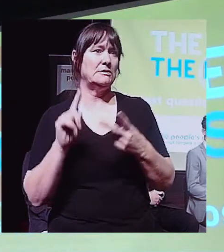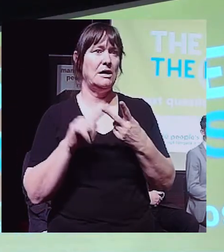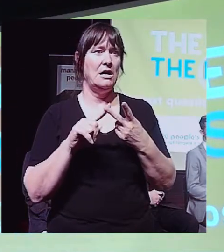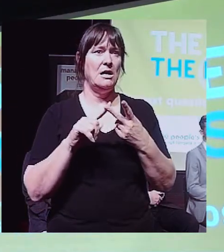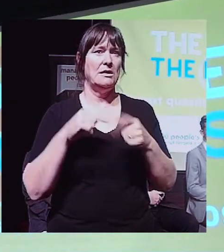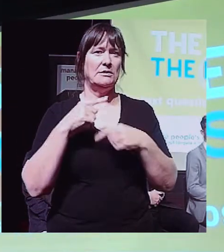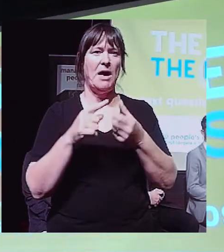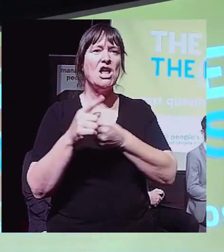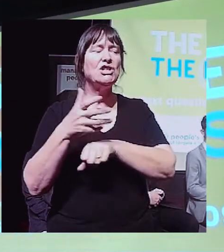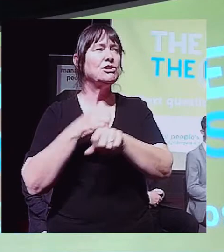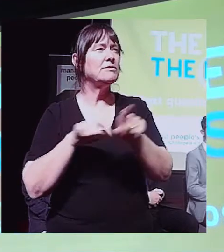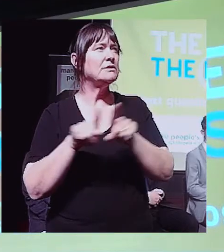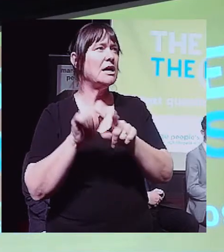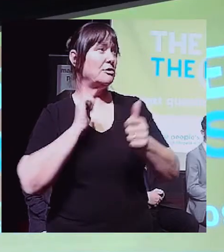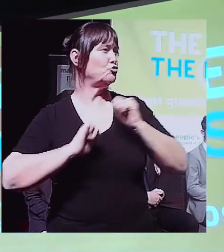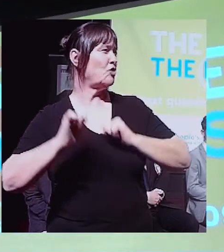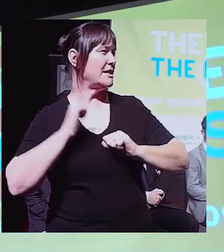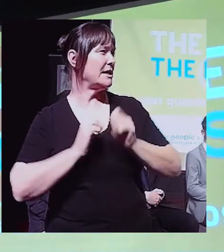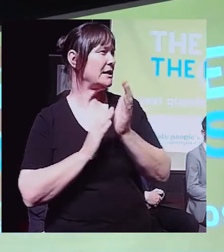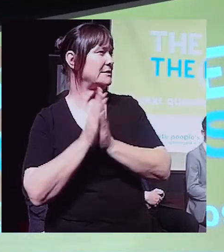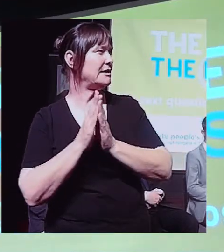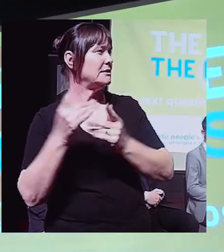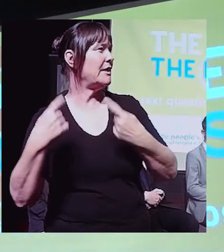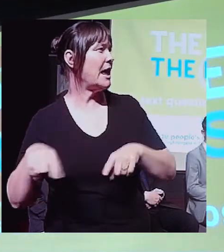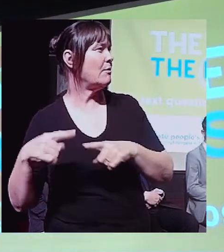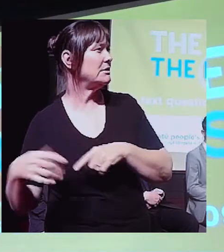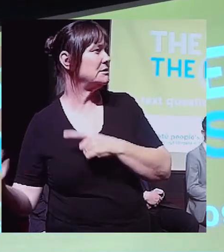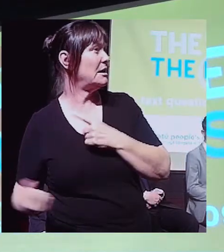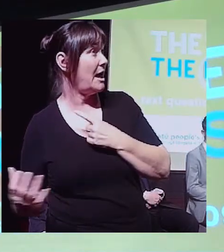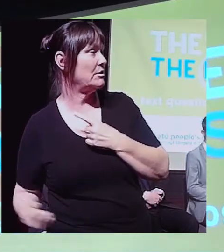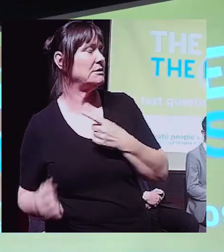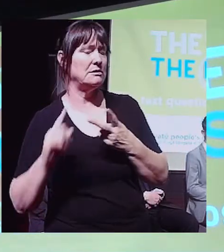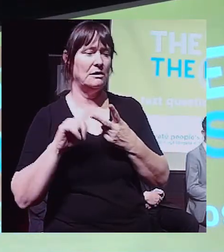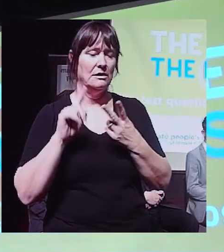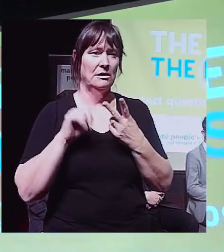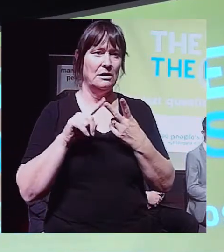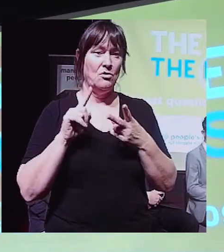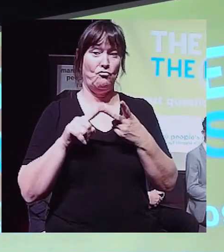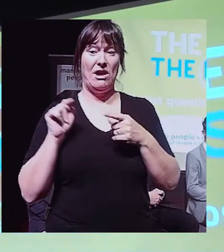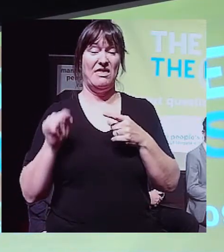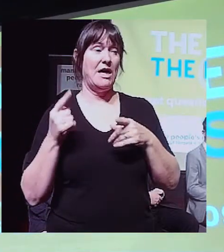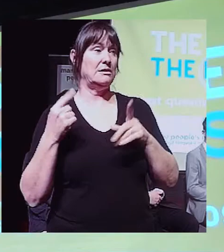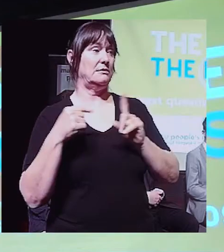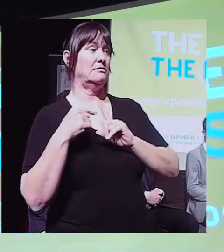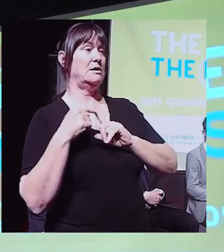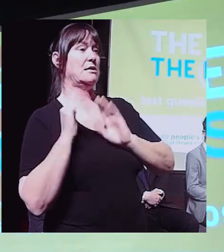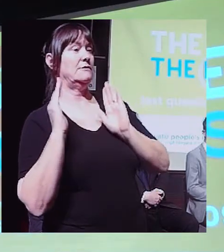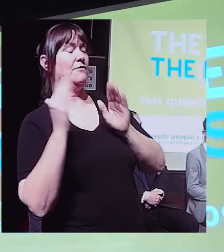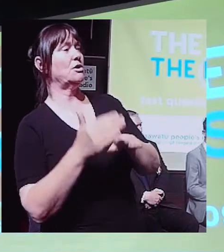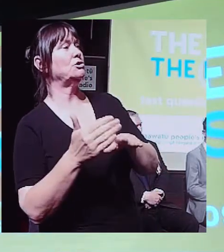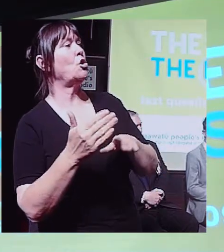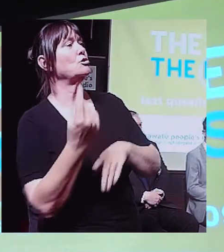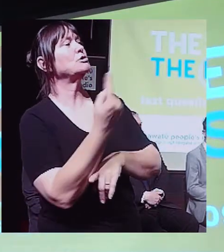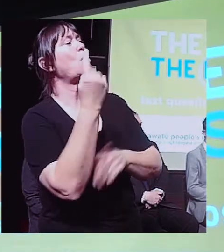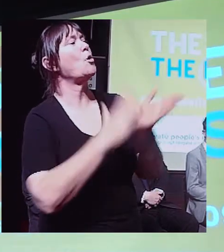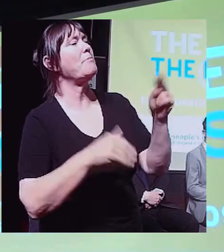as the training incentive allowance, which actually, if you look at that and break that down, is largely targeted at solo parents, which are predominantly